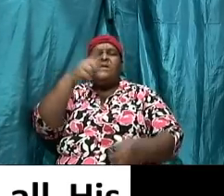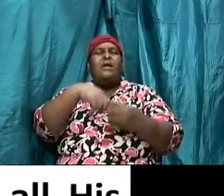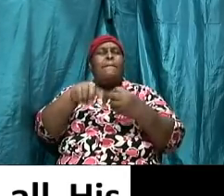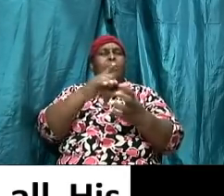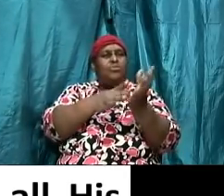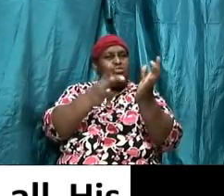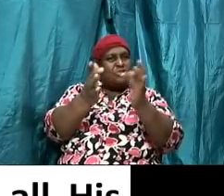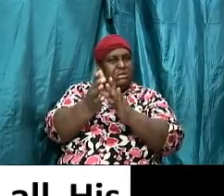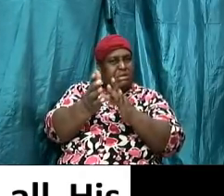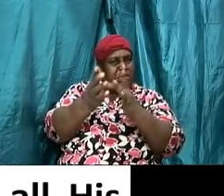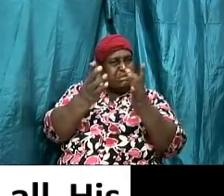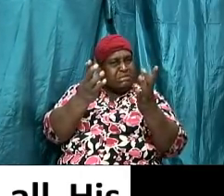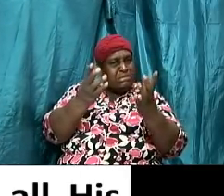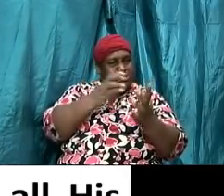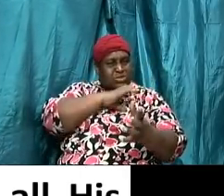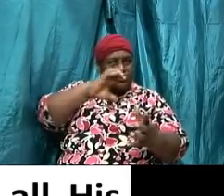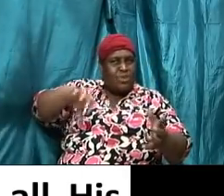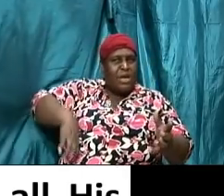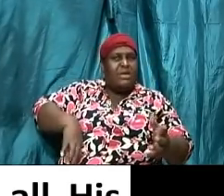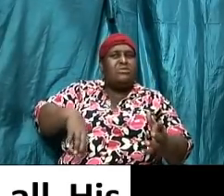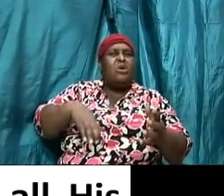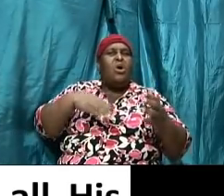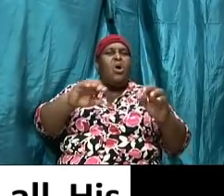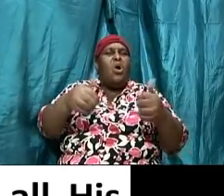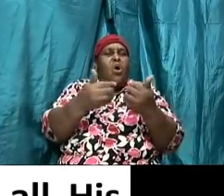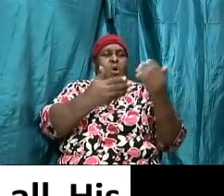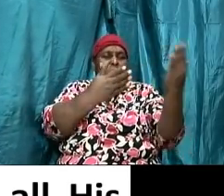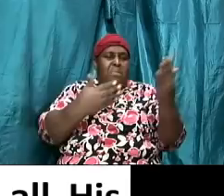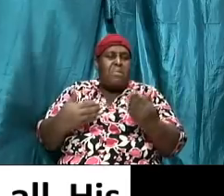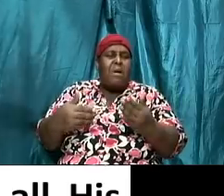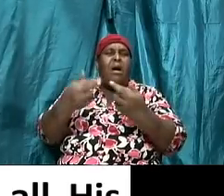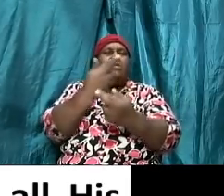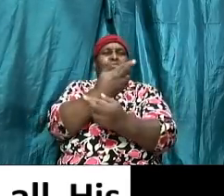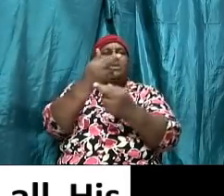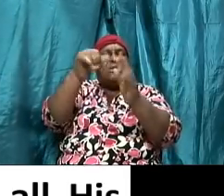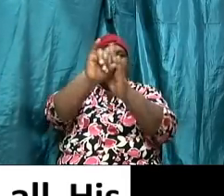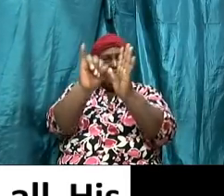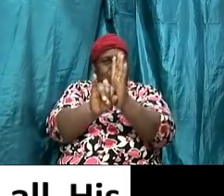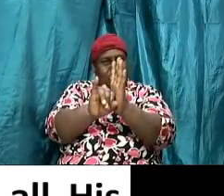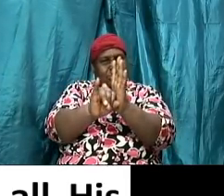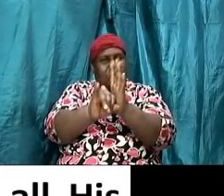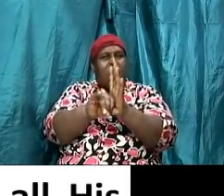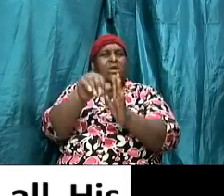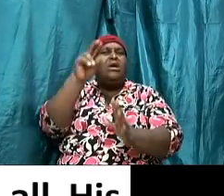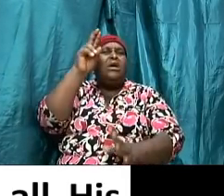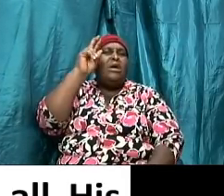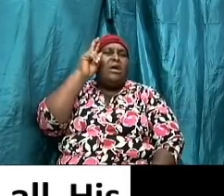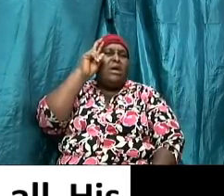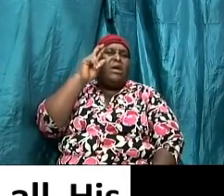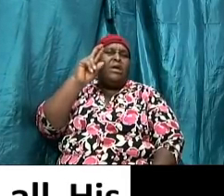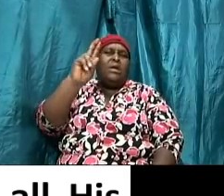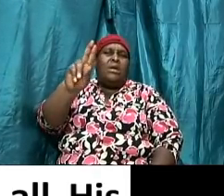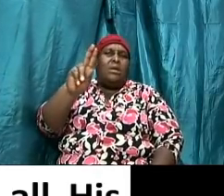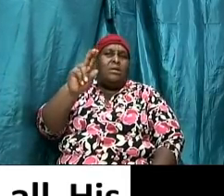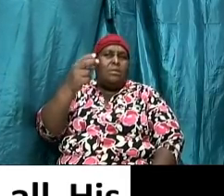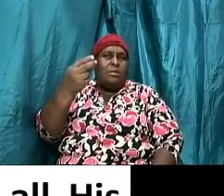he brought about redemption. Let us look at Hebrews chapter 10 and verse